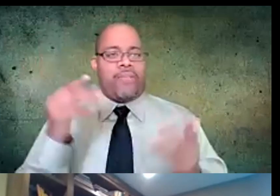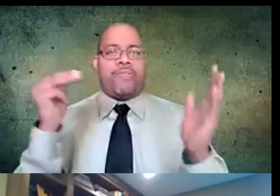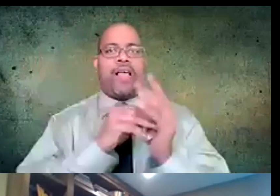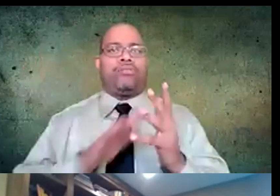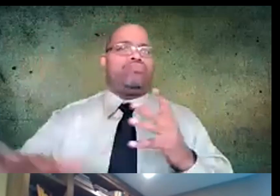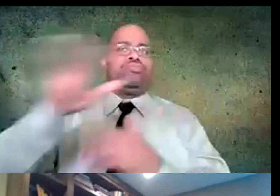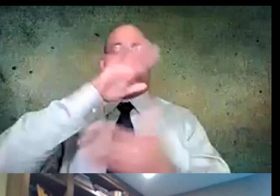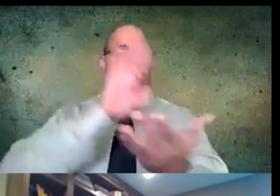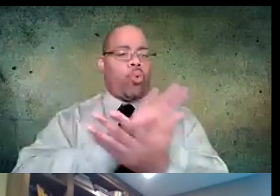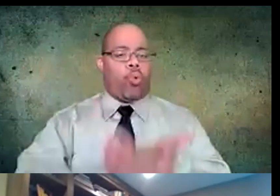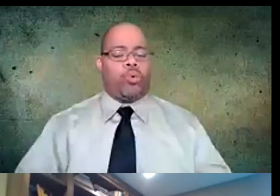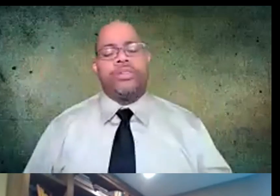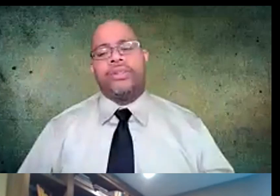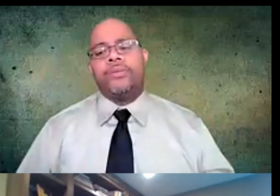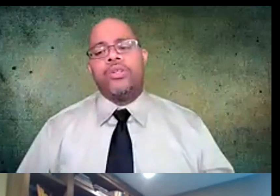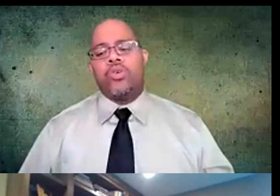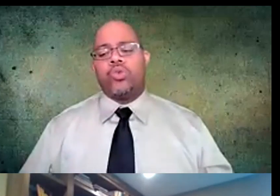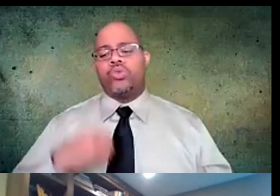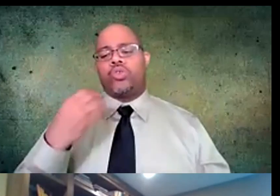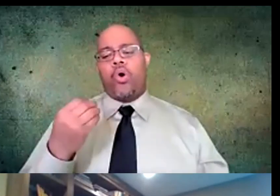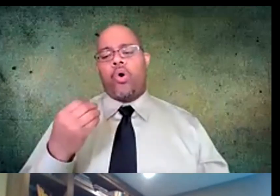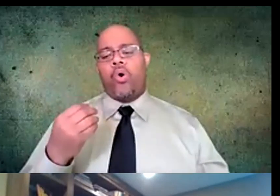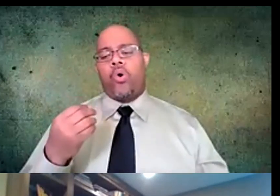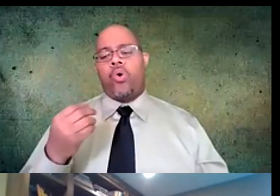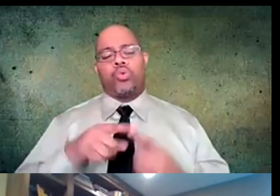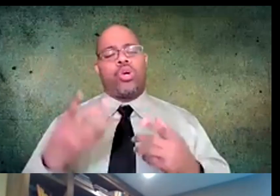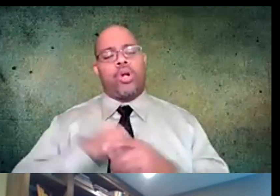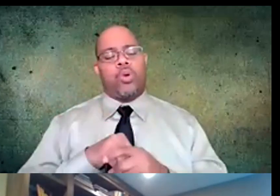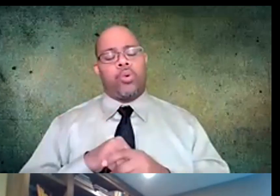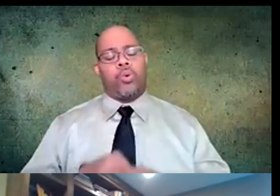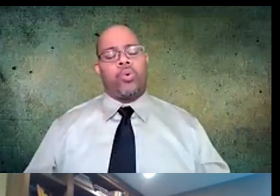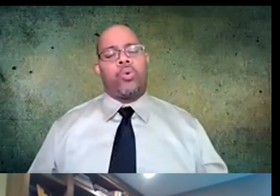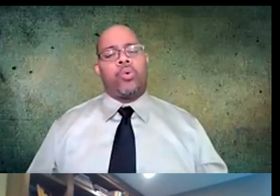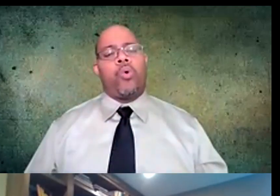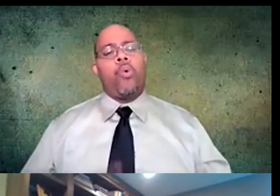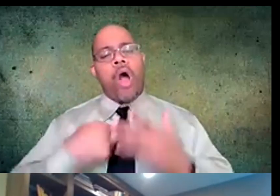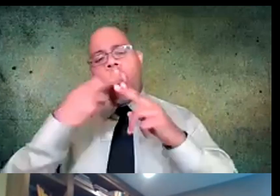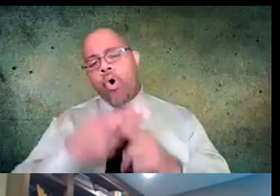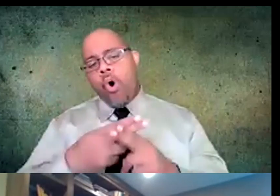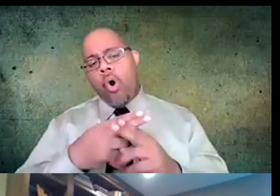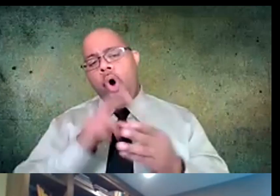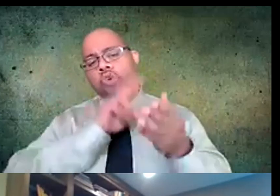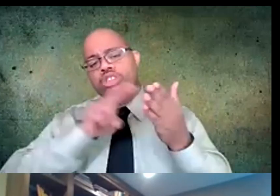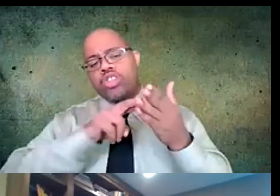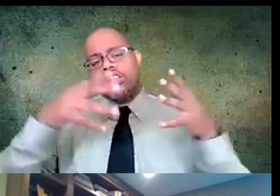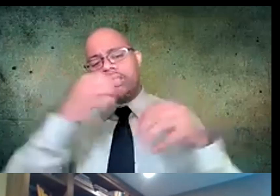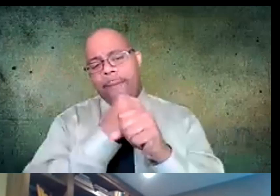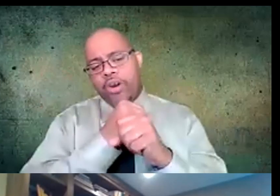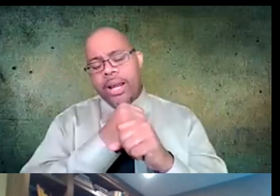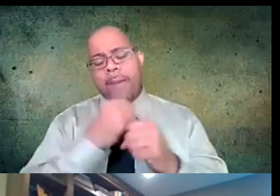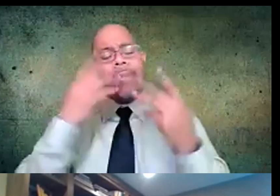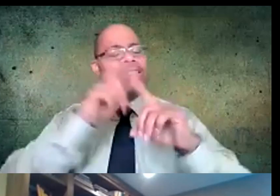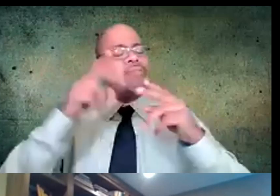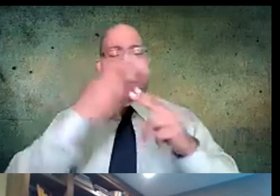schools. So to include what I call it a research summary, I mean, there are many different names